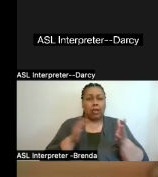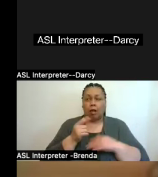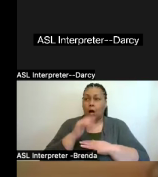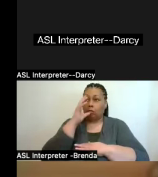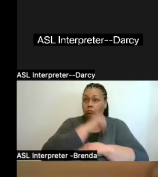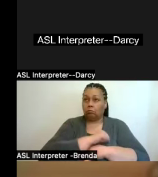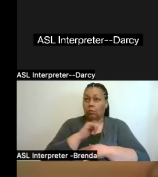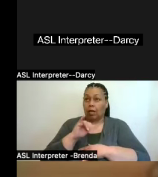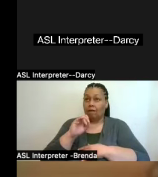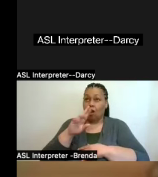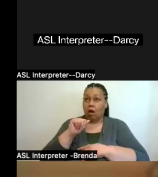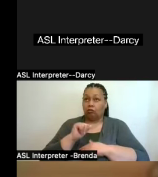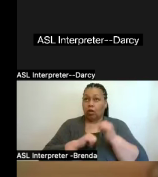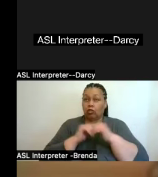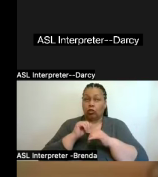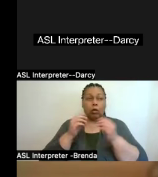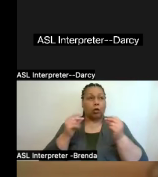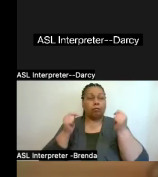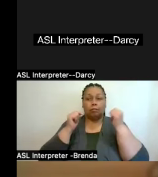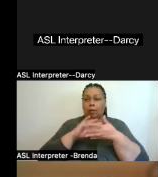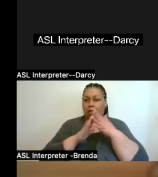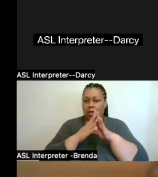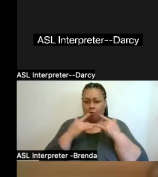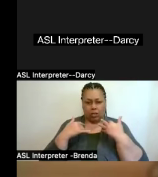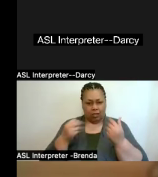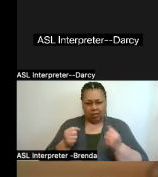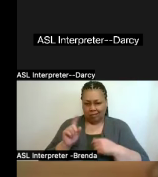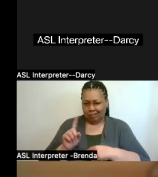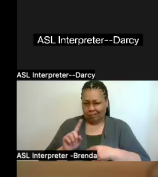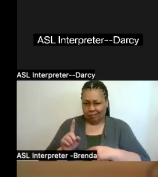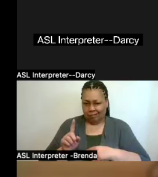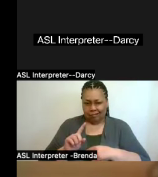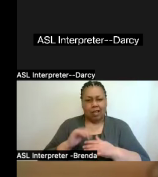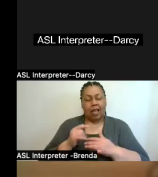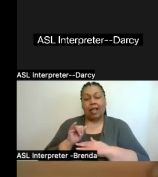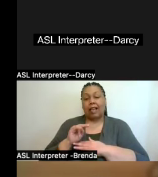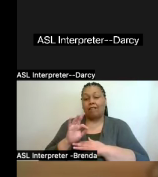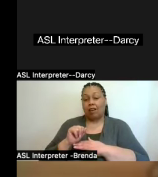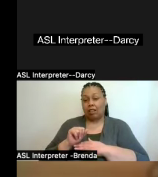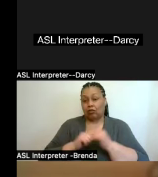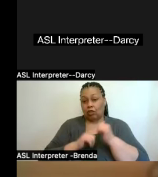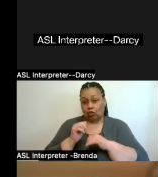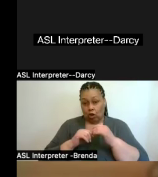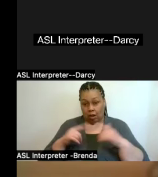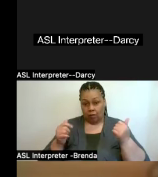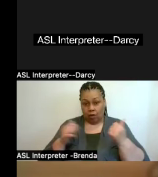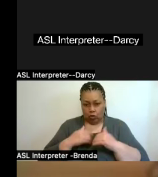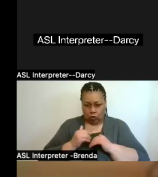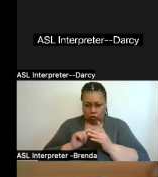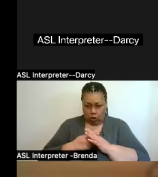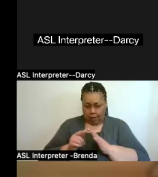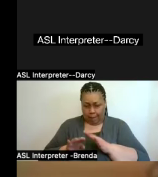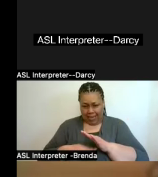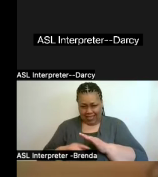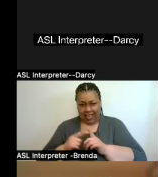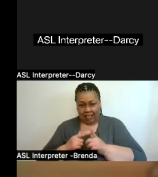become resilient. You also need to address it at the infrastructure level and work your way up to the community level